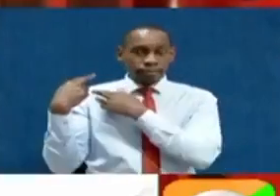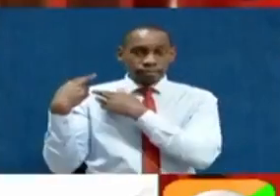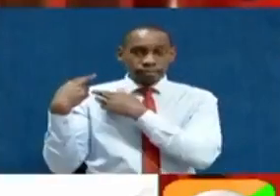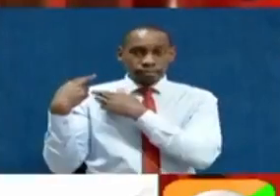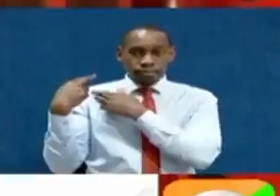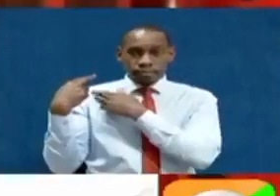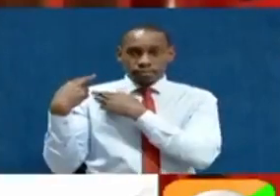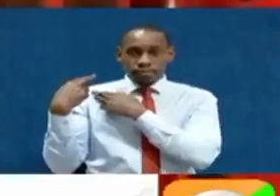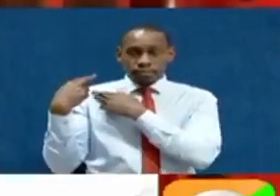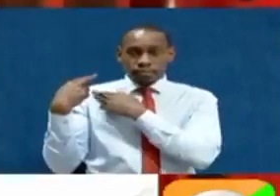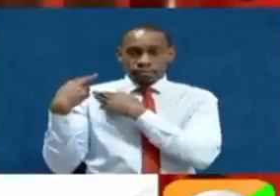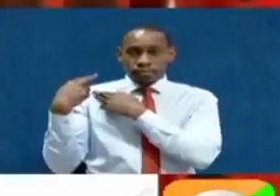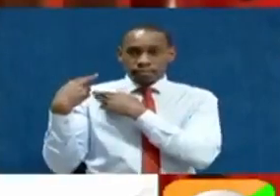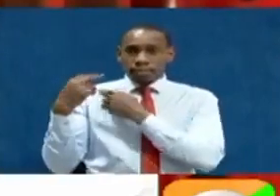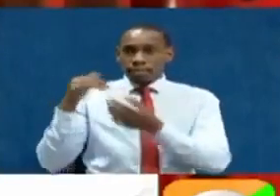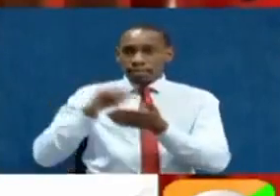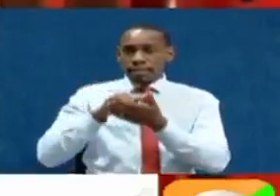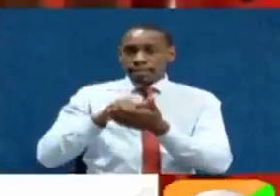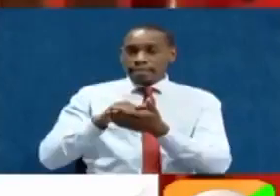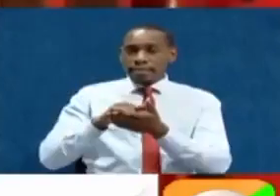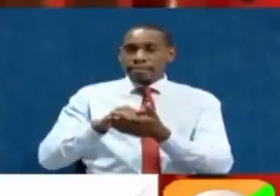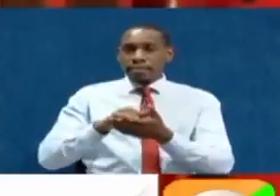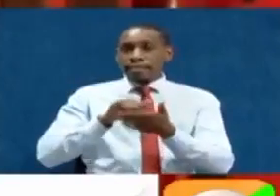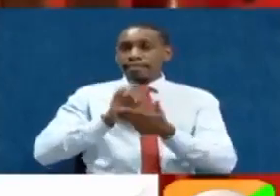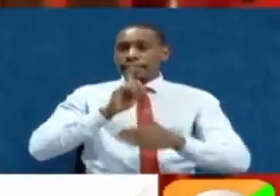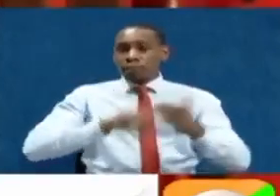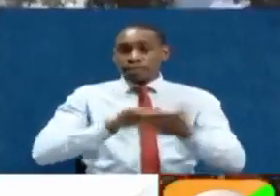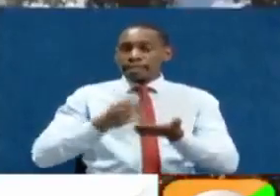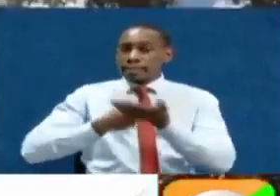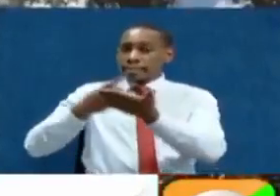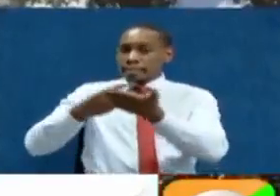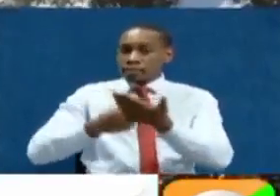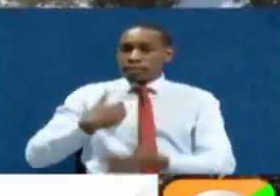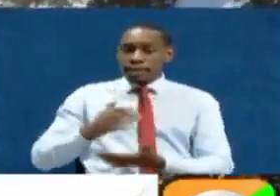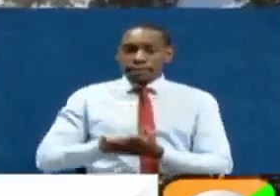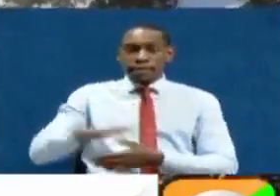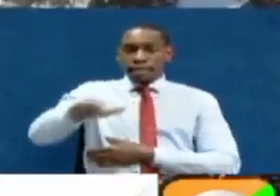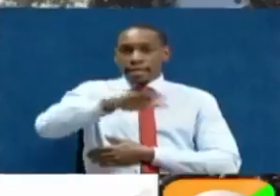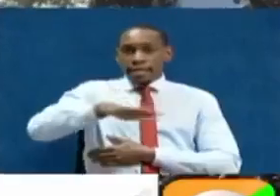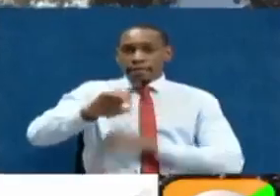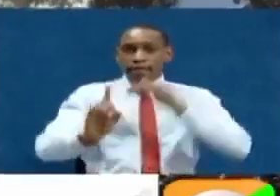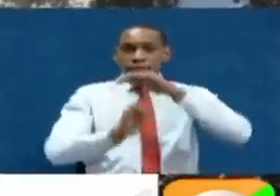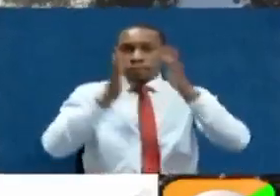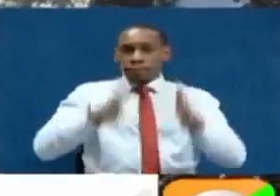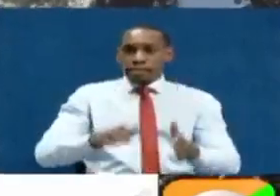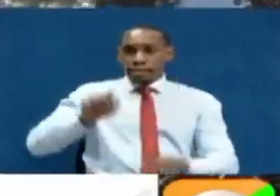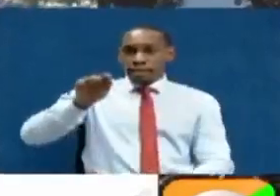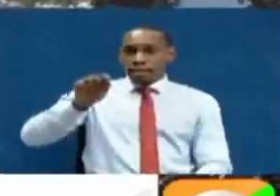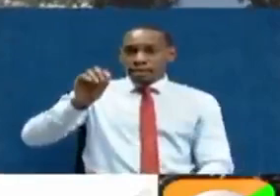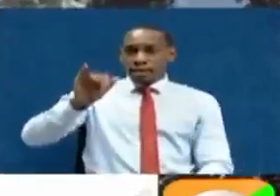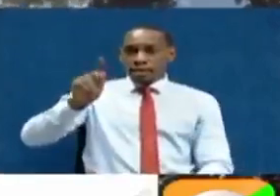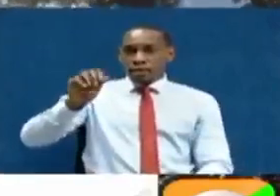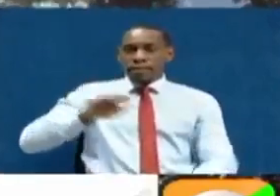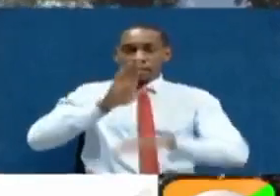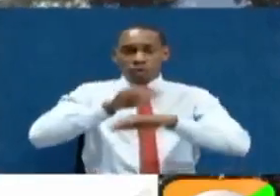those to come out and say, let's talk. The Environment Cabinet Secretary Keriako Tobiko